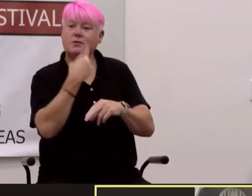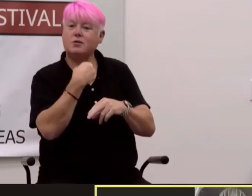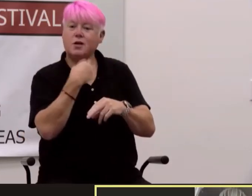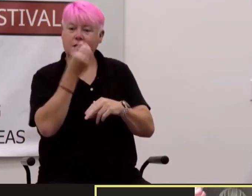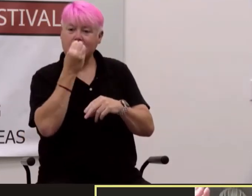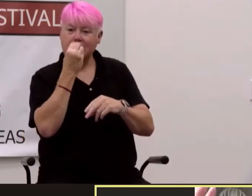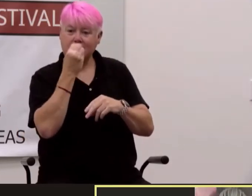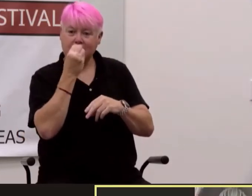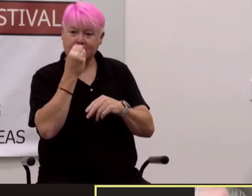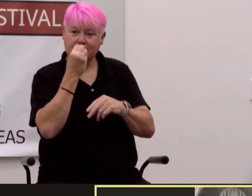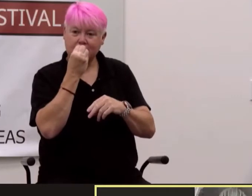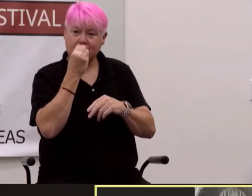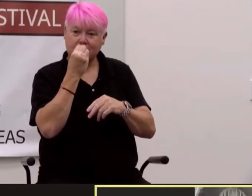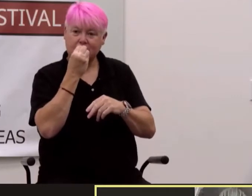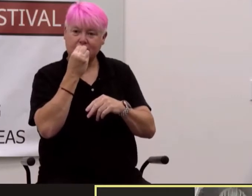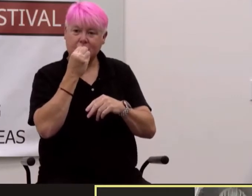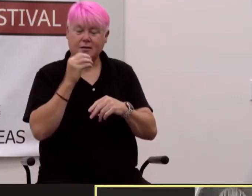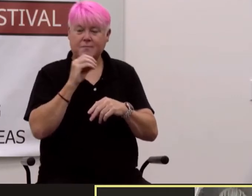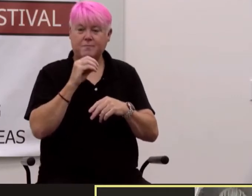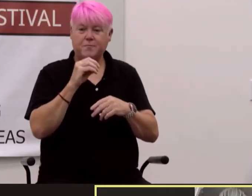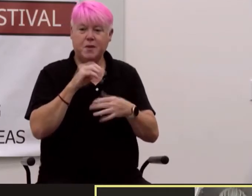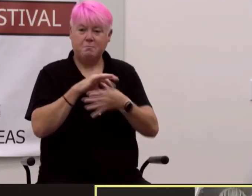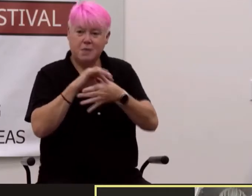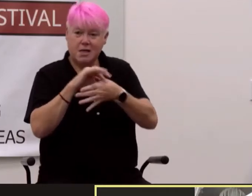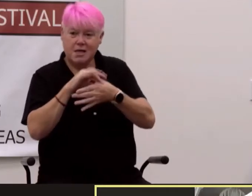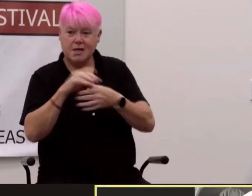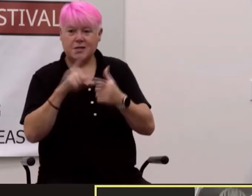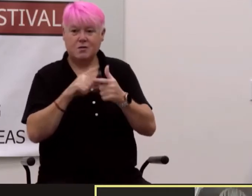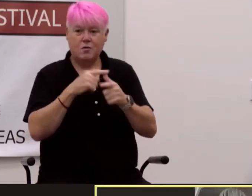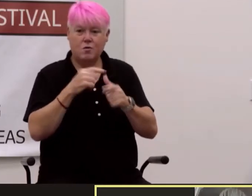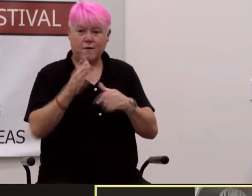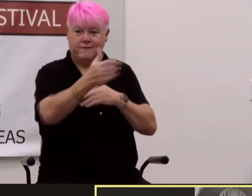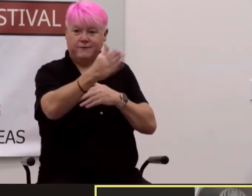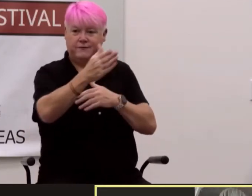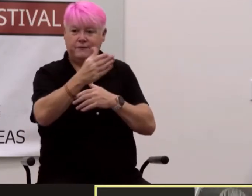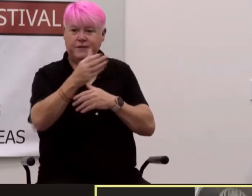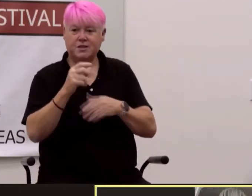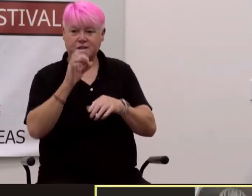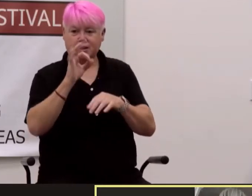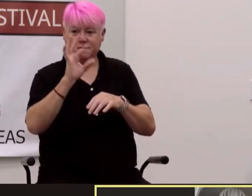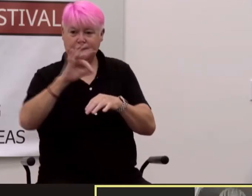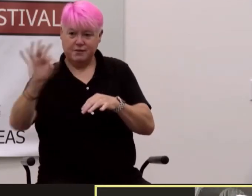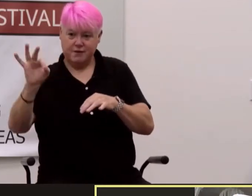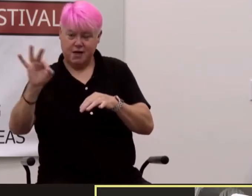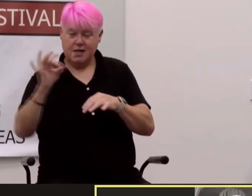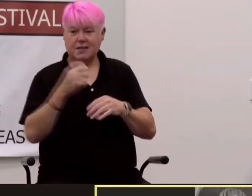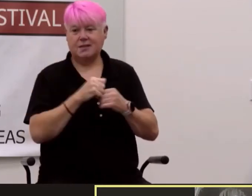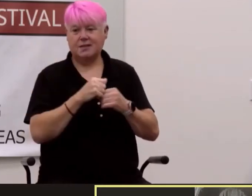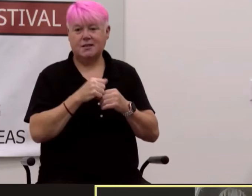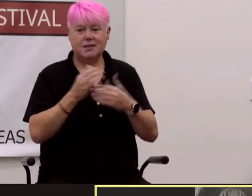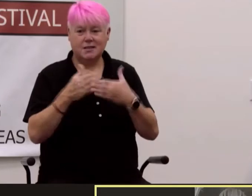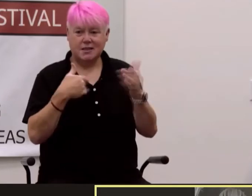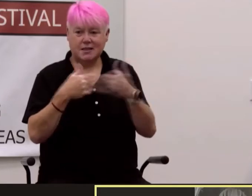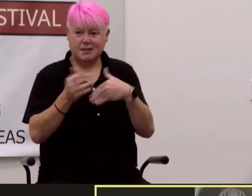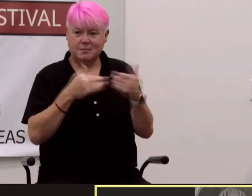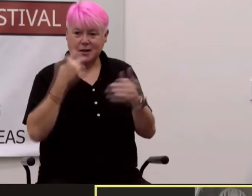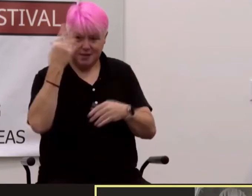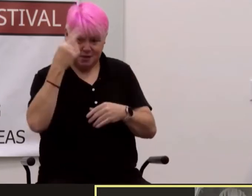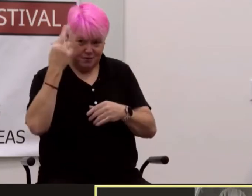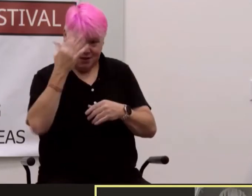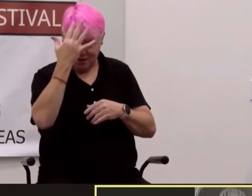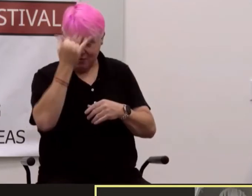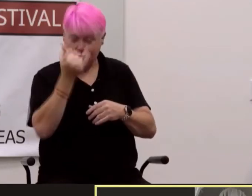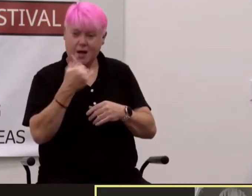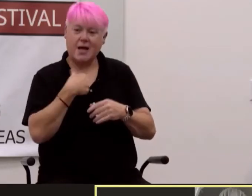eating steak tartare or eating fish and chips, whatever it is. That's the reason why I